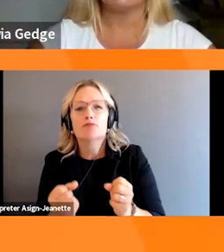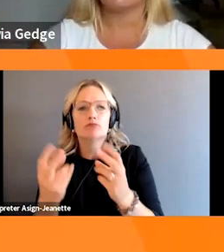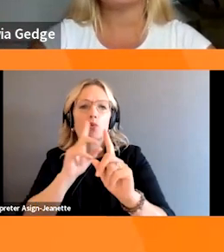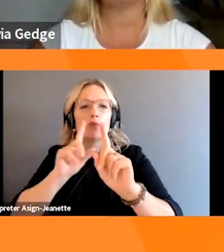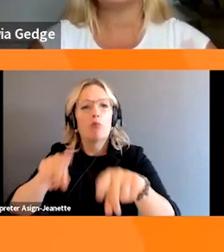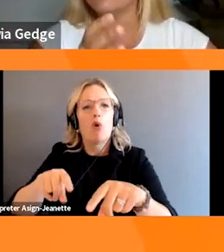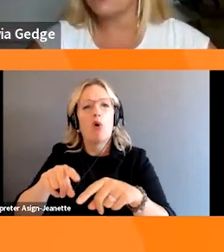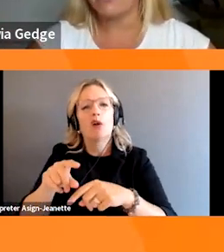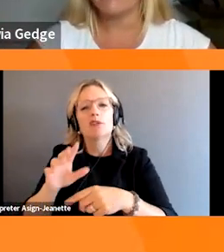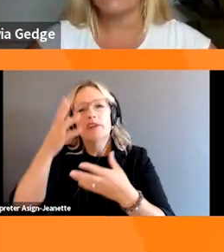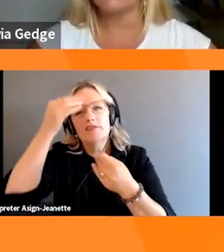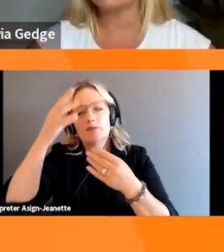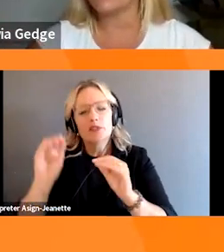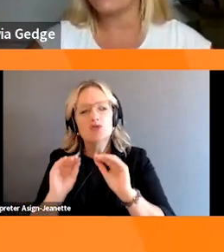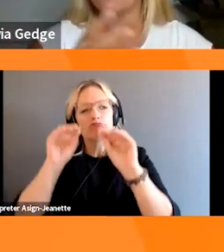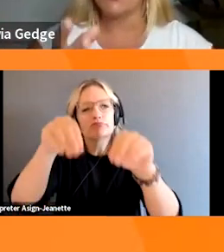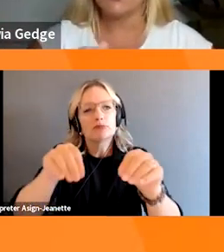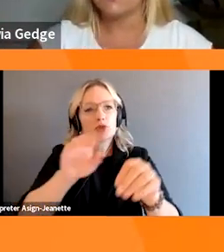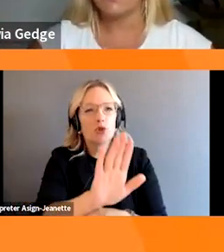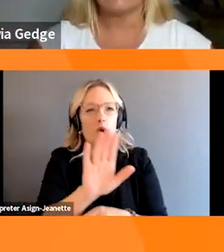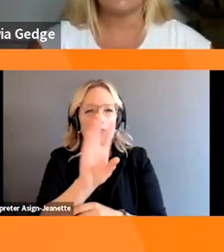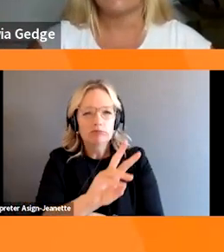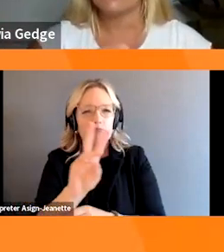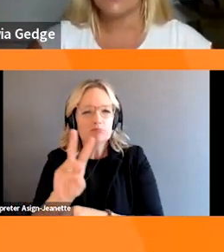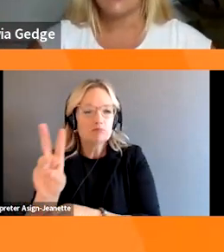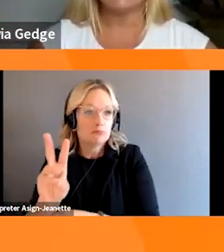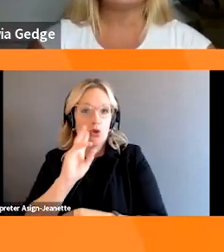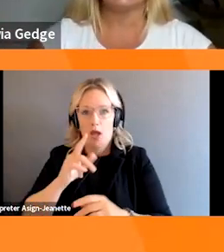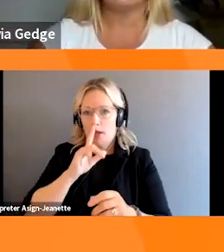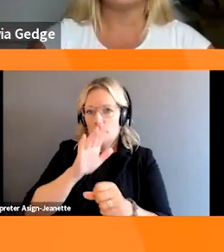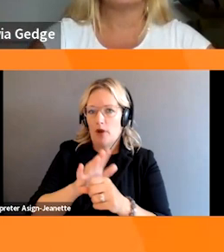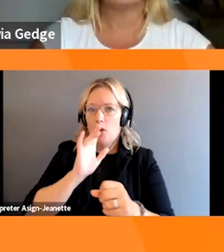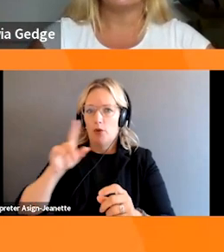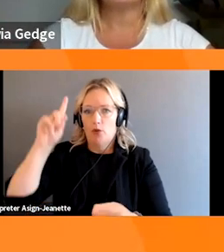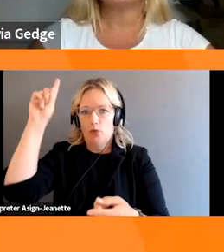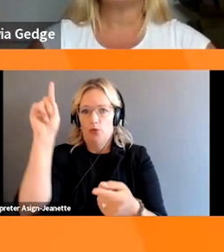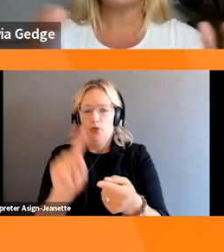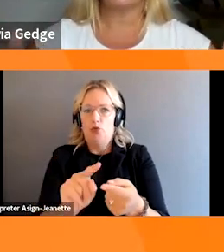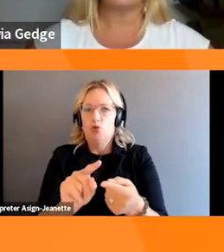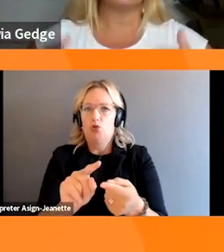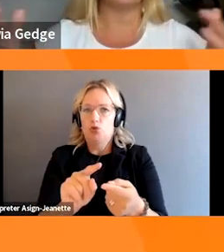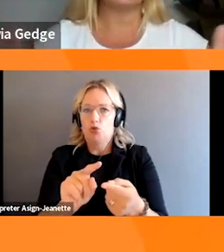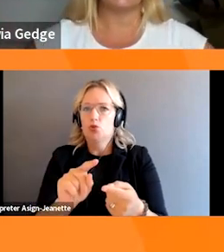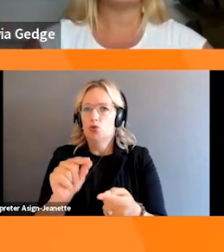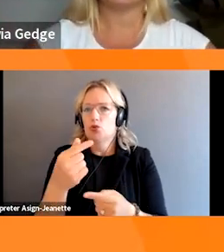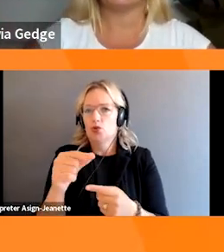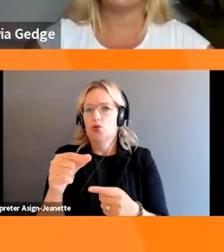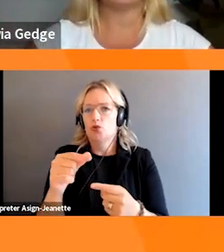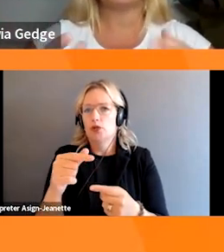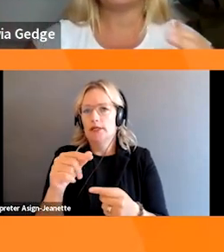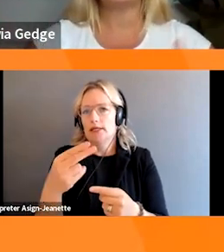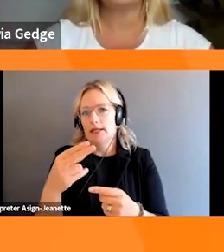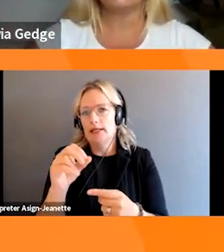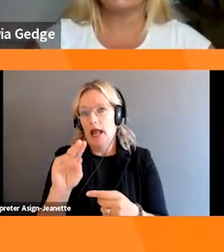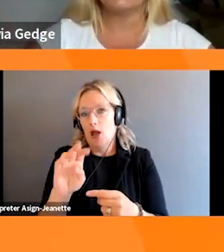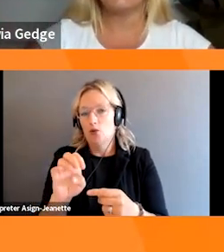these specific activities. I've reduced greenhouse emissions by, X number. As you grow and as you scale and